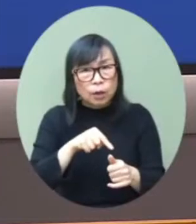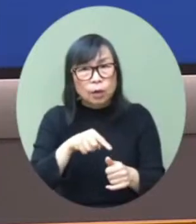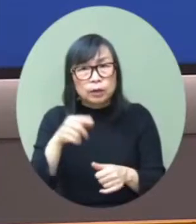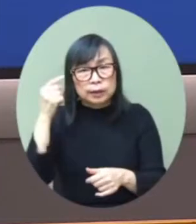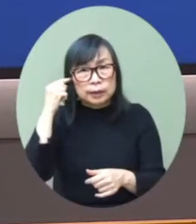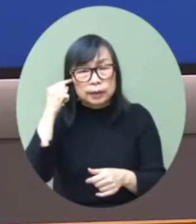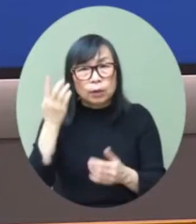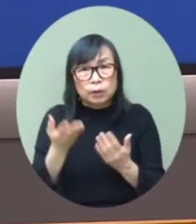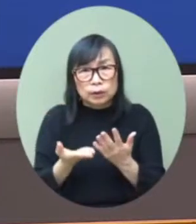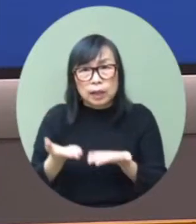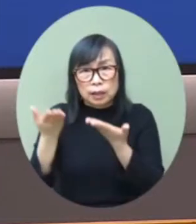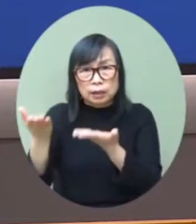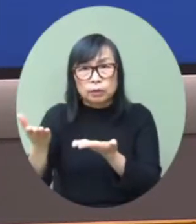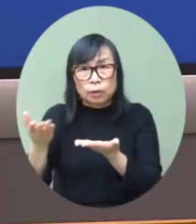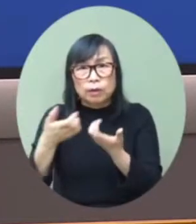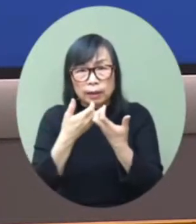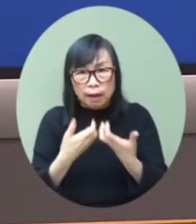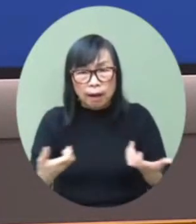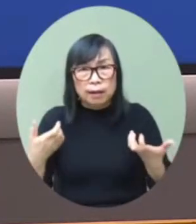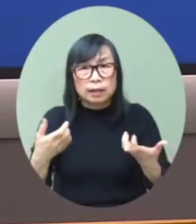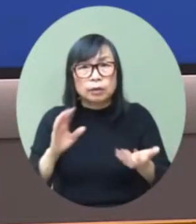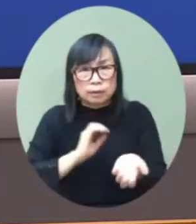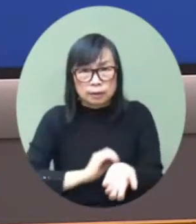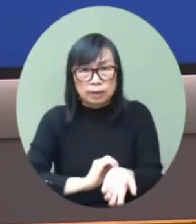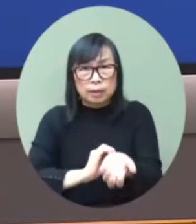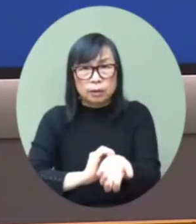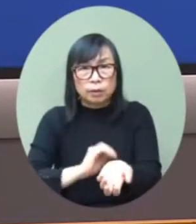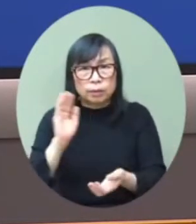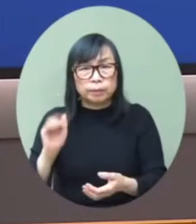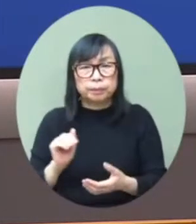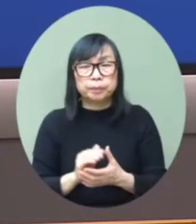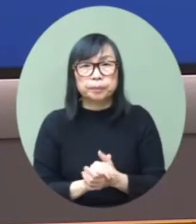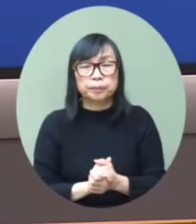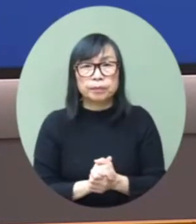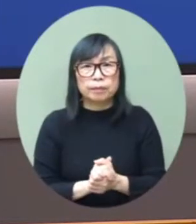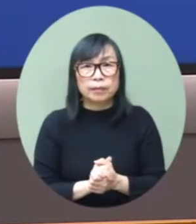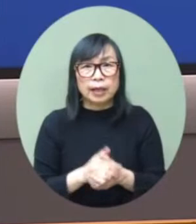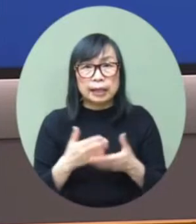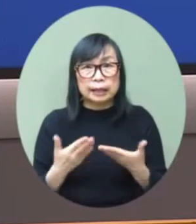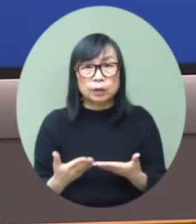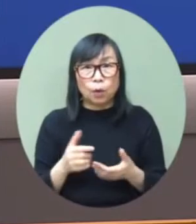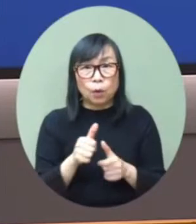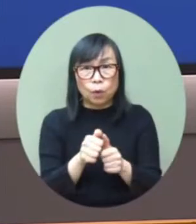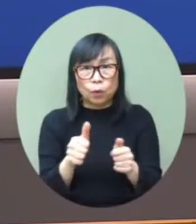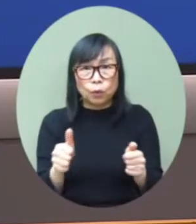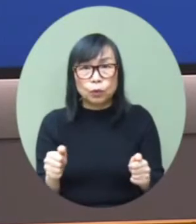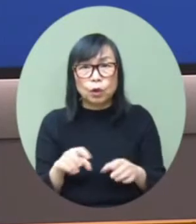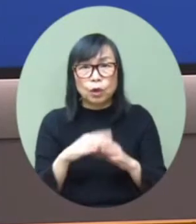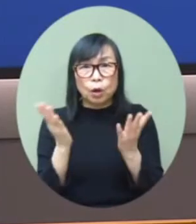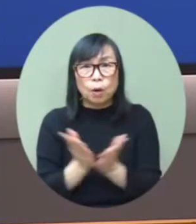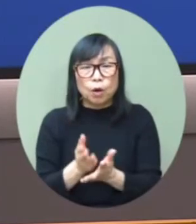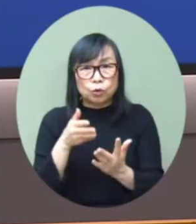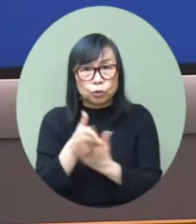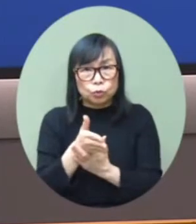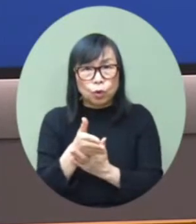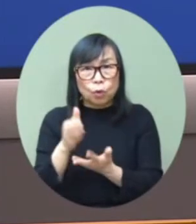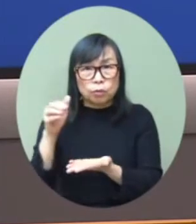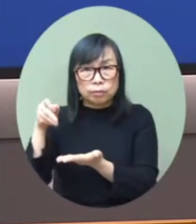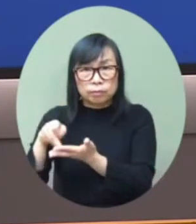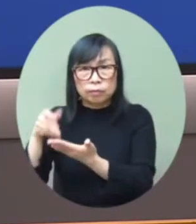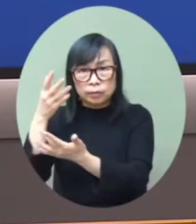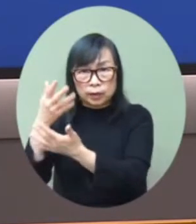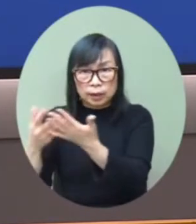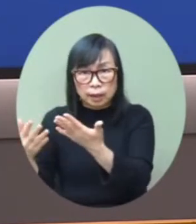that the CHP will get a better understanding of the COVID situation in Hong Kong, and you'll get appropriate treatment